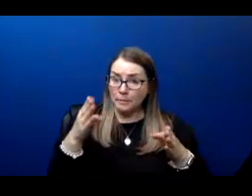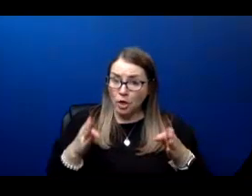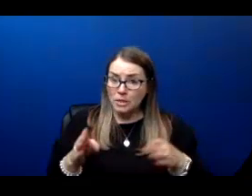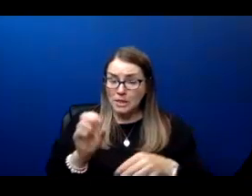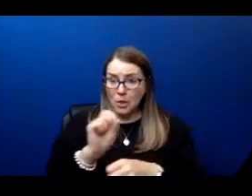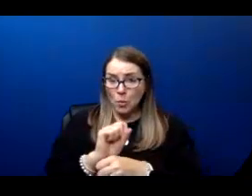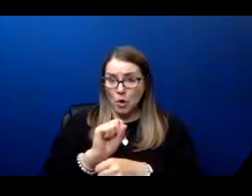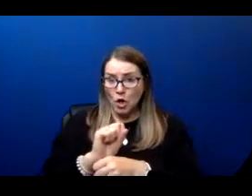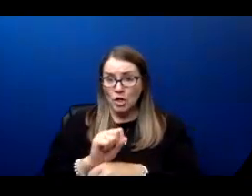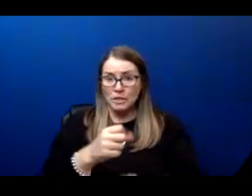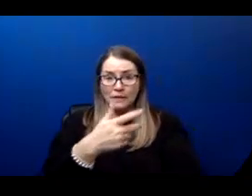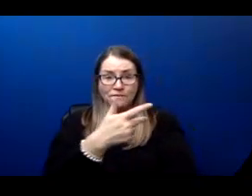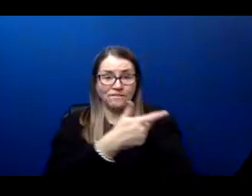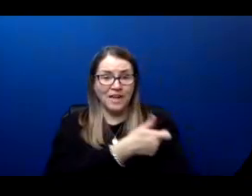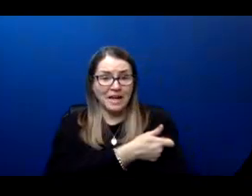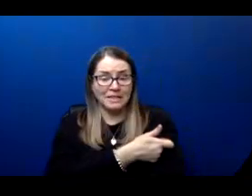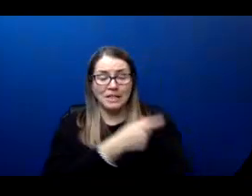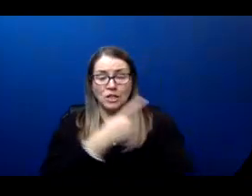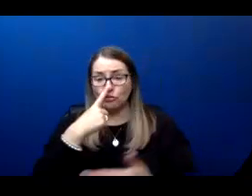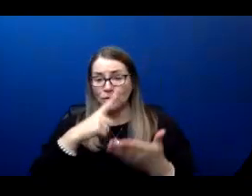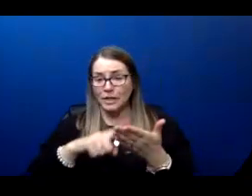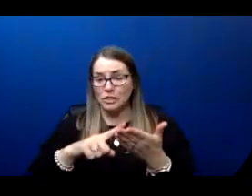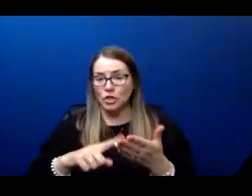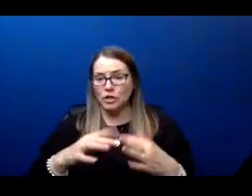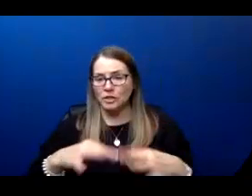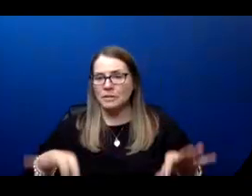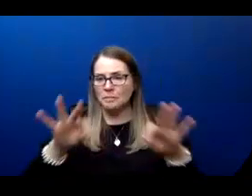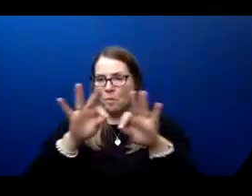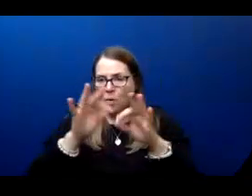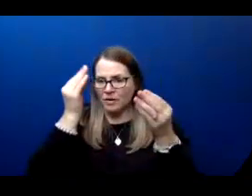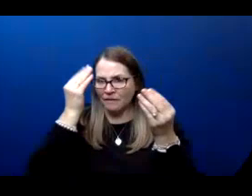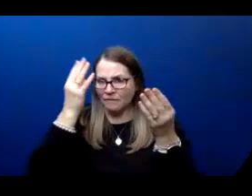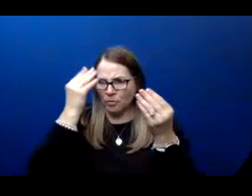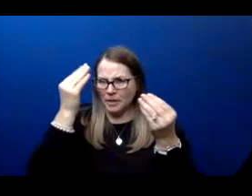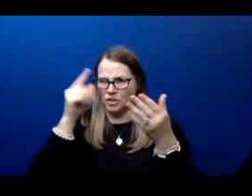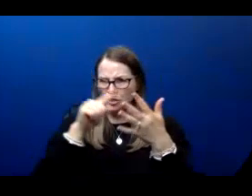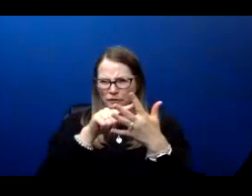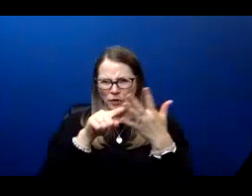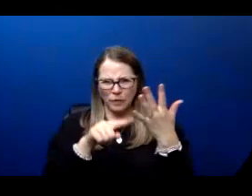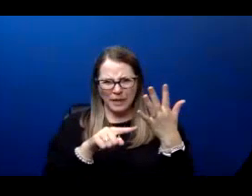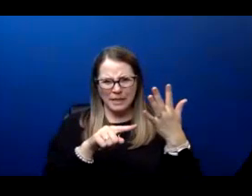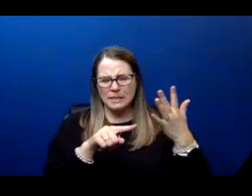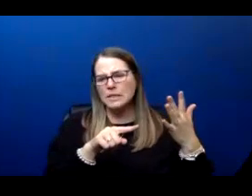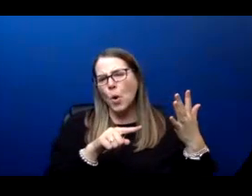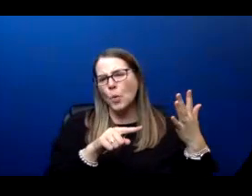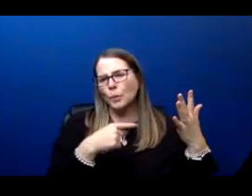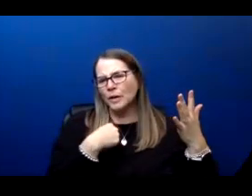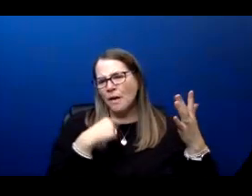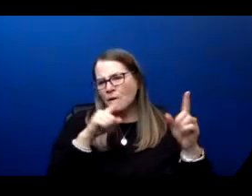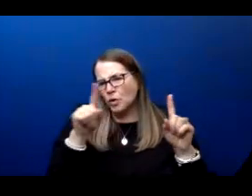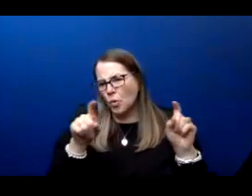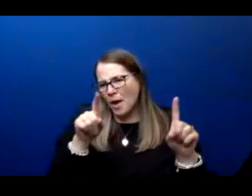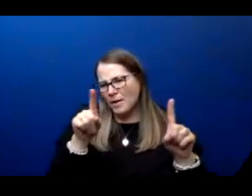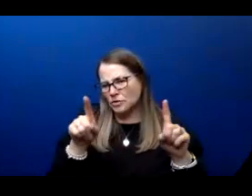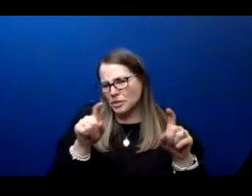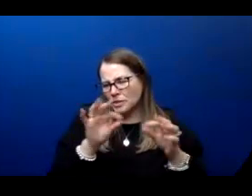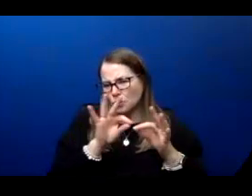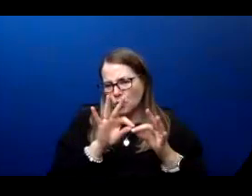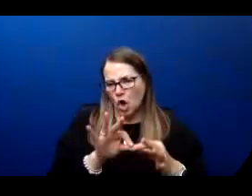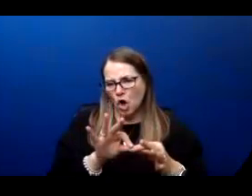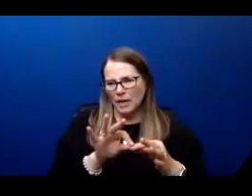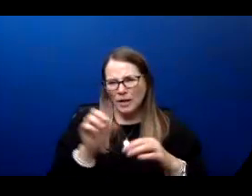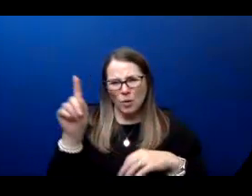vaccine research, it is important that we get this out there. There are a couple of things, though, that I did have question, particularly regarding